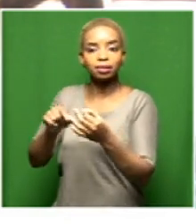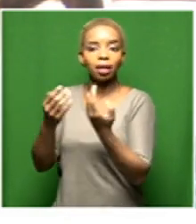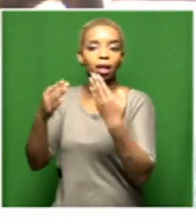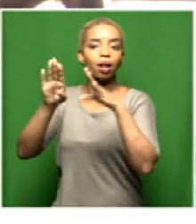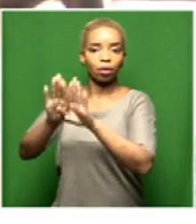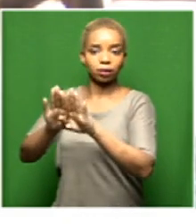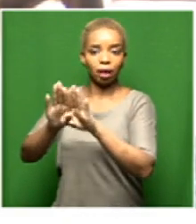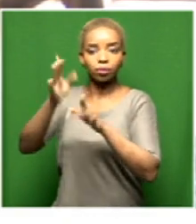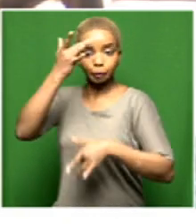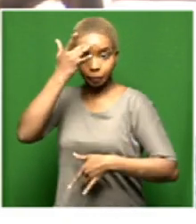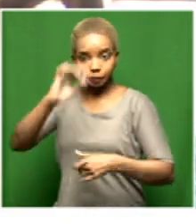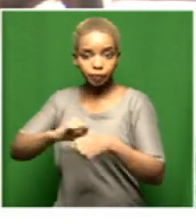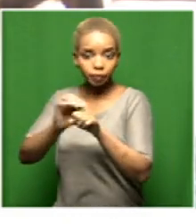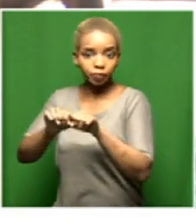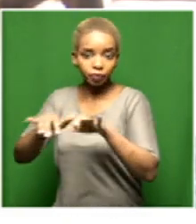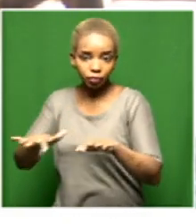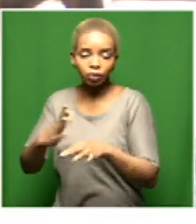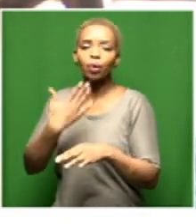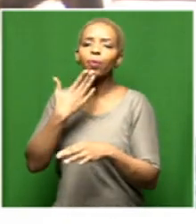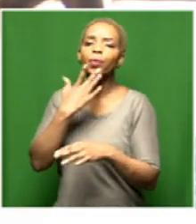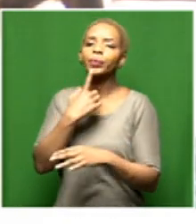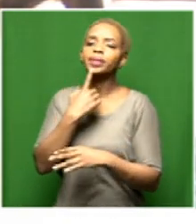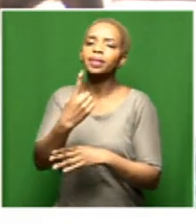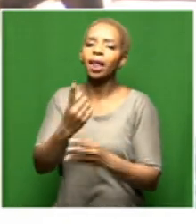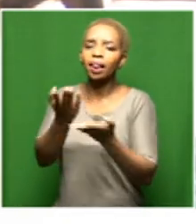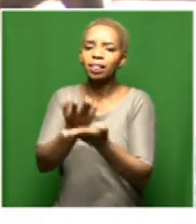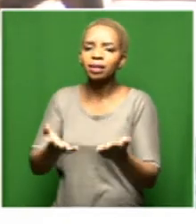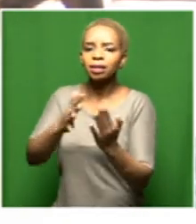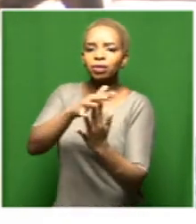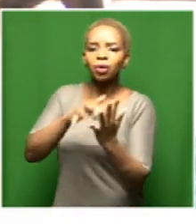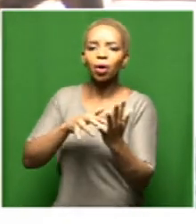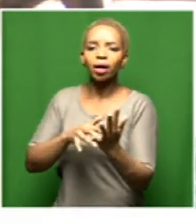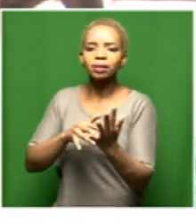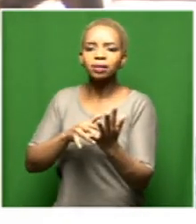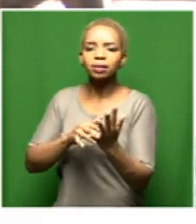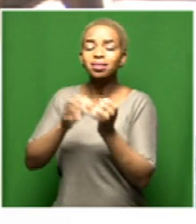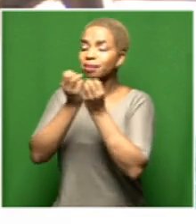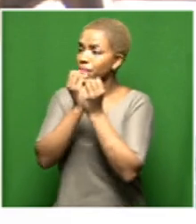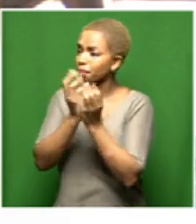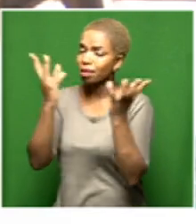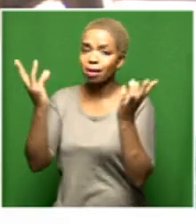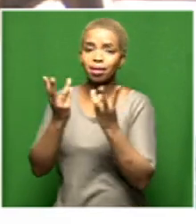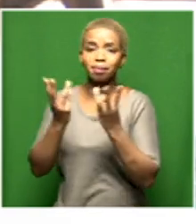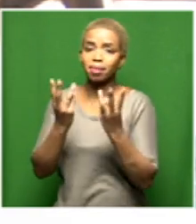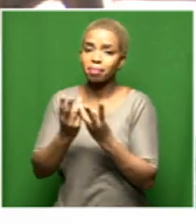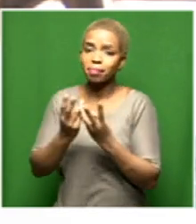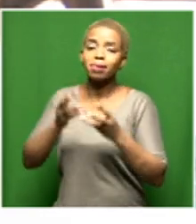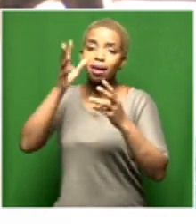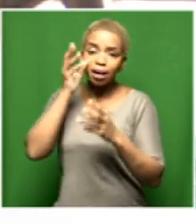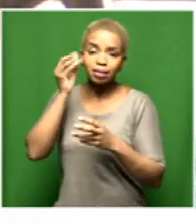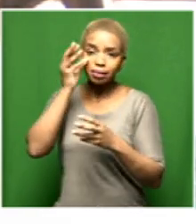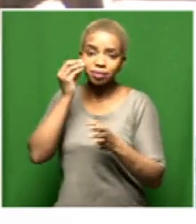going to remember these stories? But also, these are the stories of ordinary people, the millions of South Africans who are going through this. And we want to